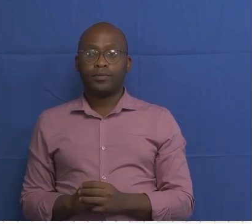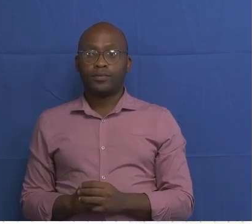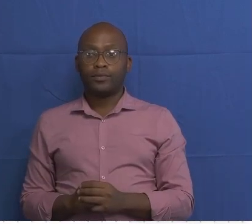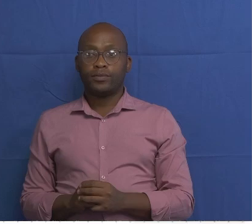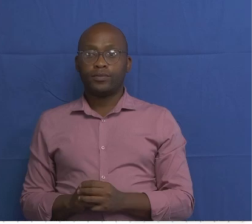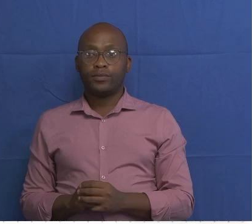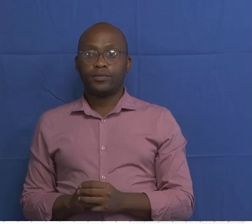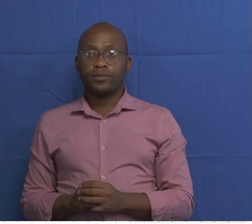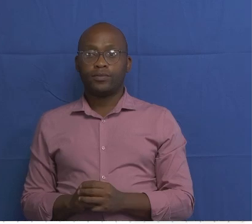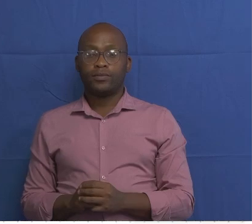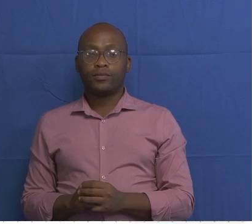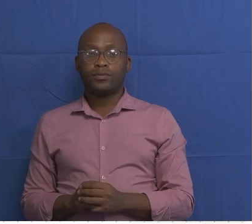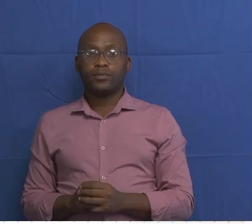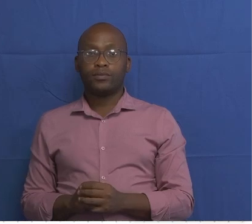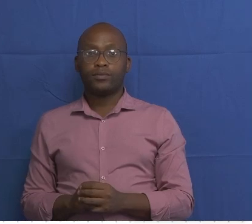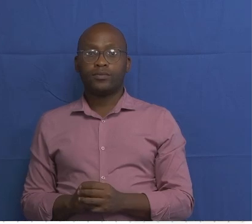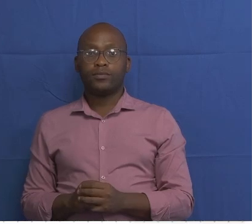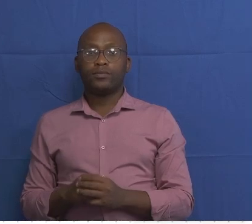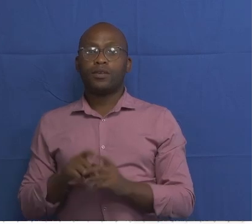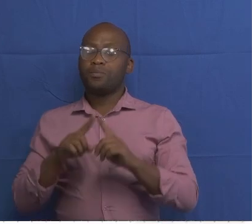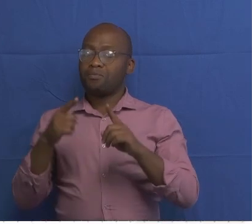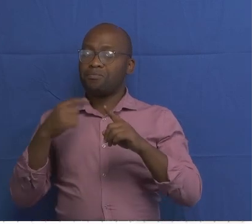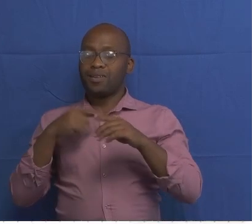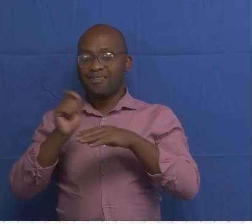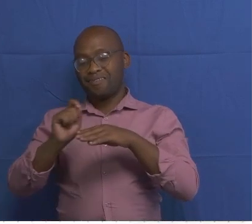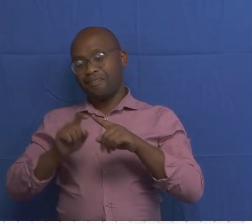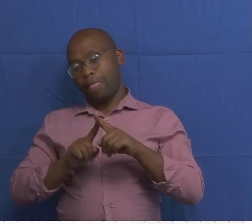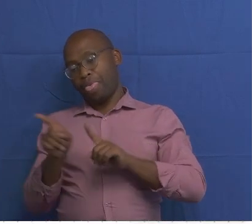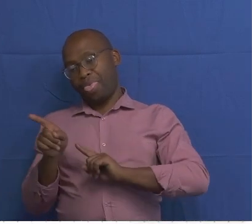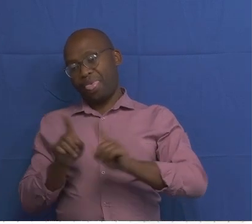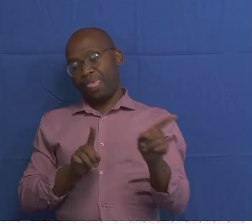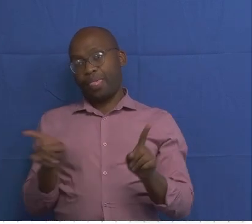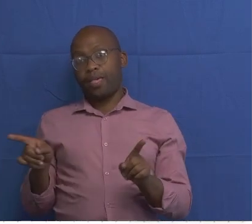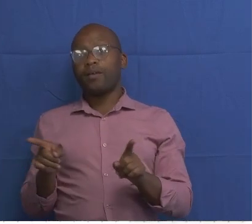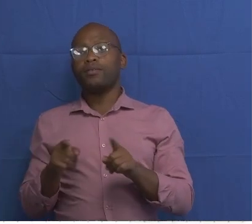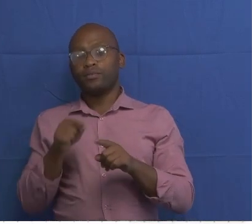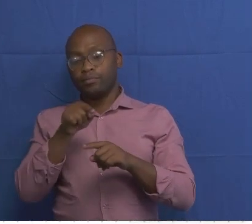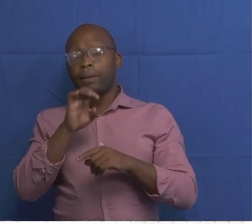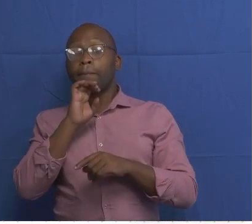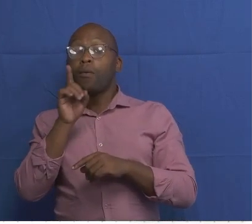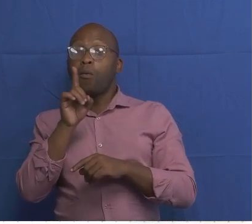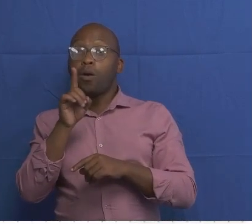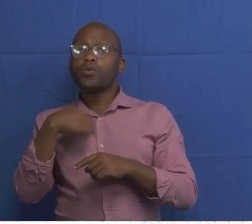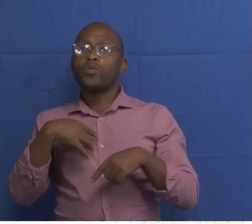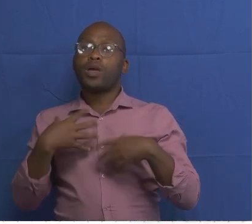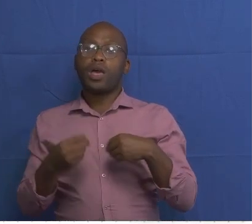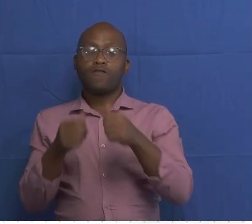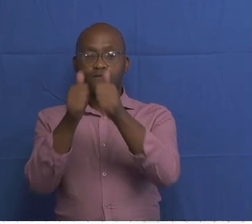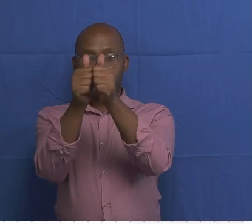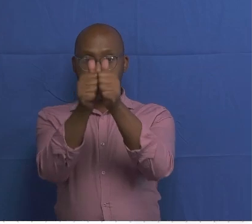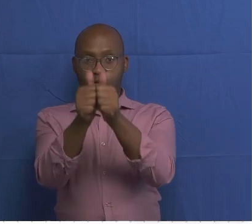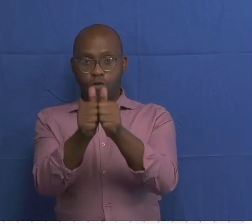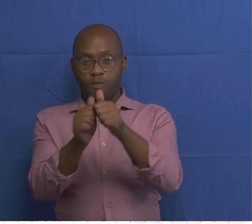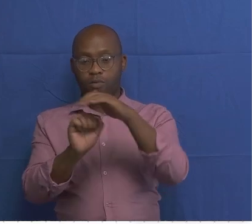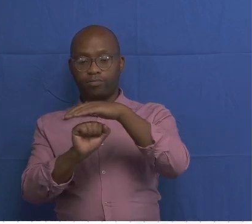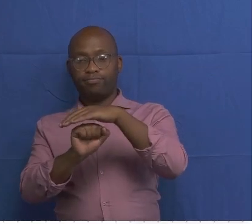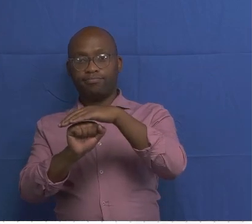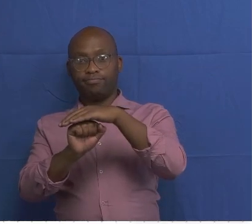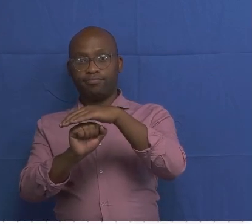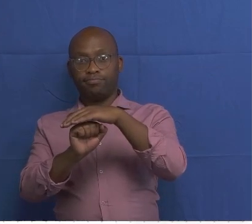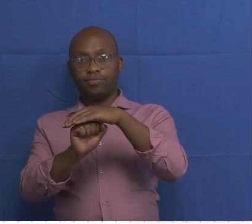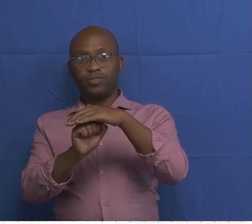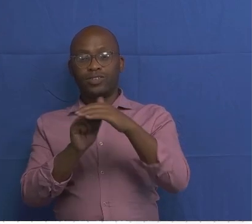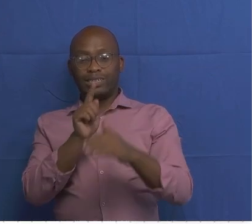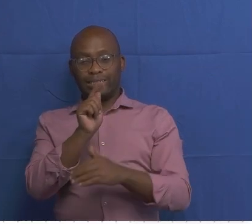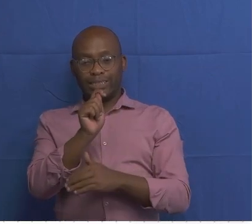Now I am overlapping here with my writing. So we have got homozygous recessive, which will give us a short phenotype,